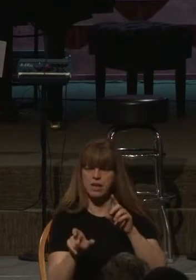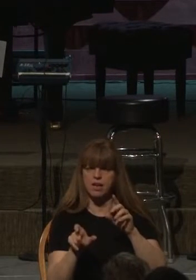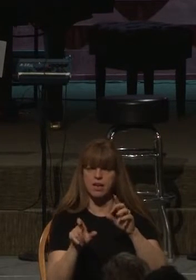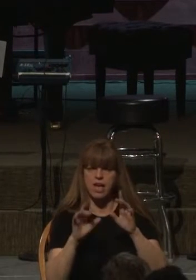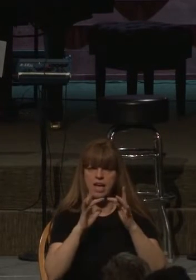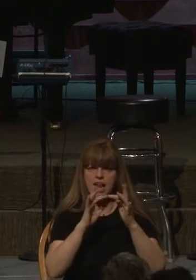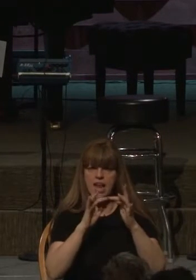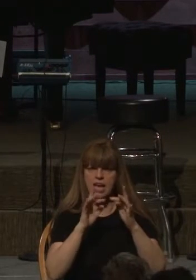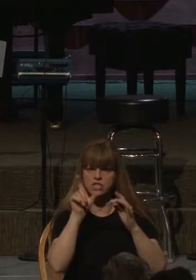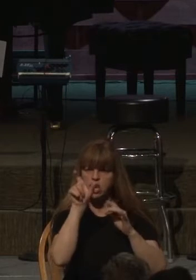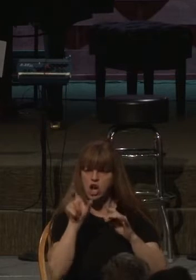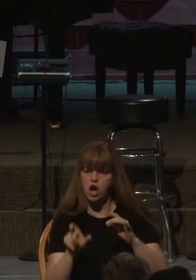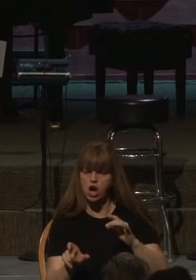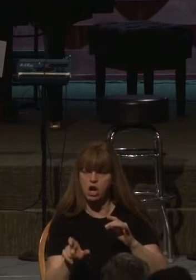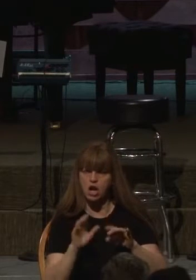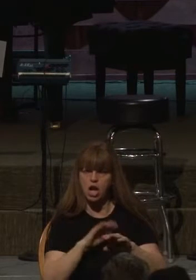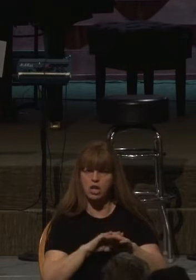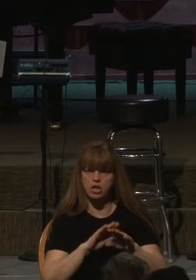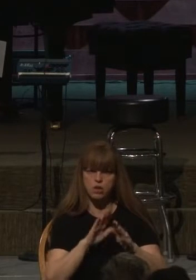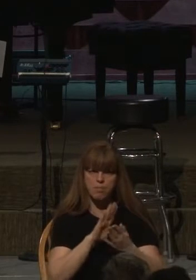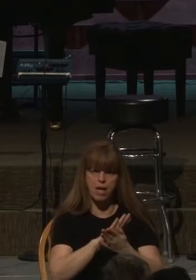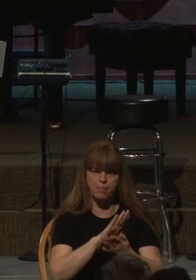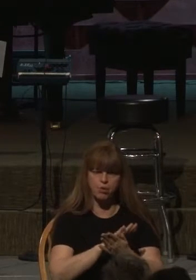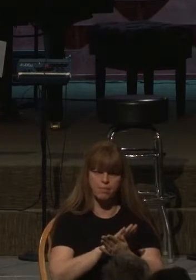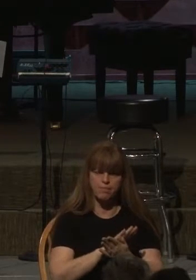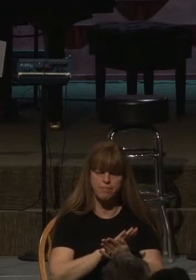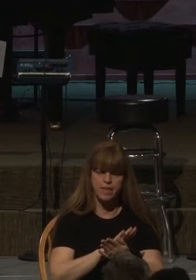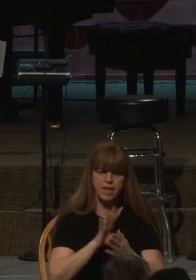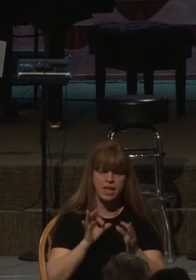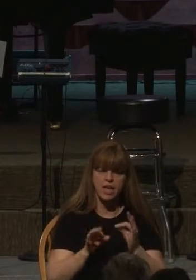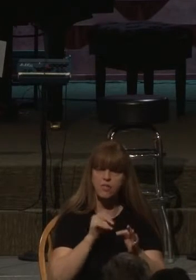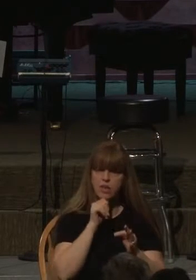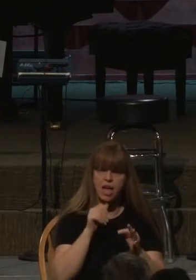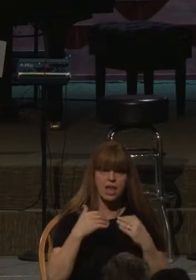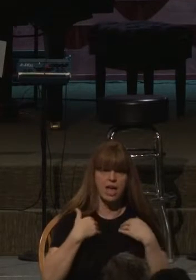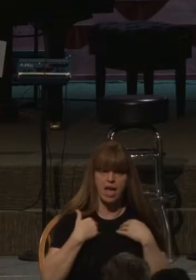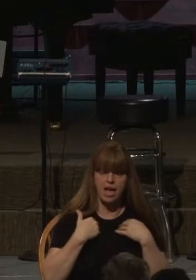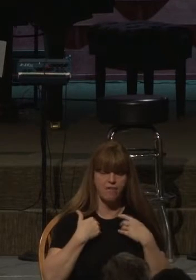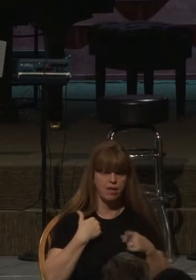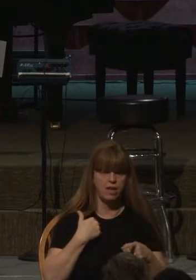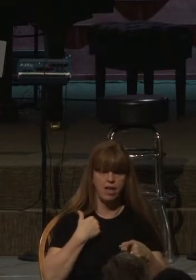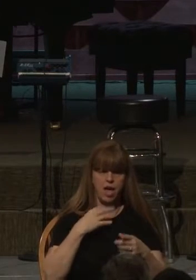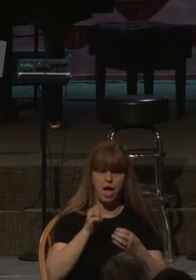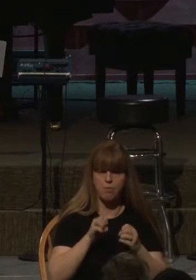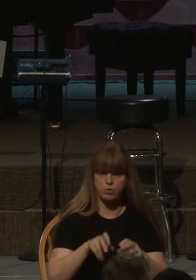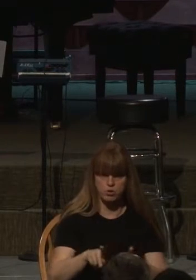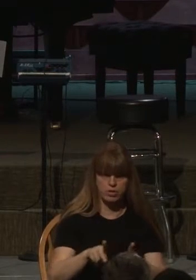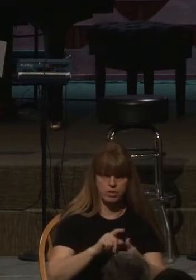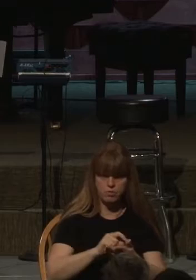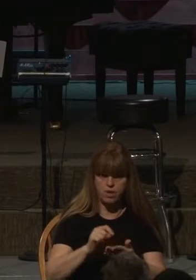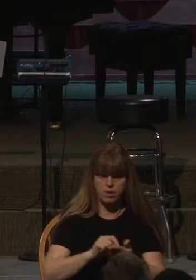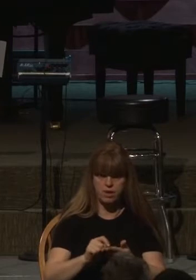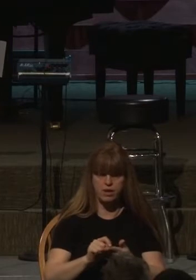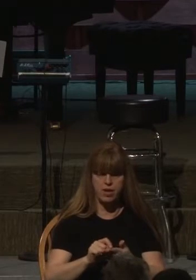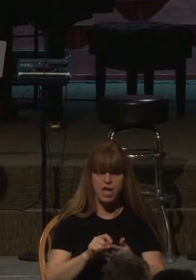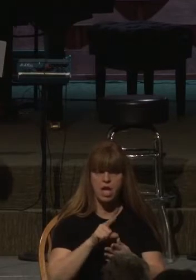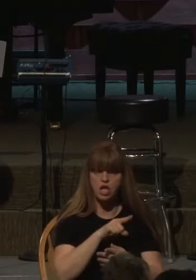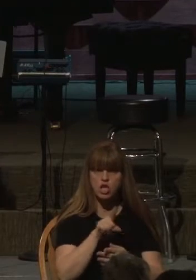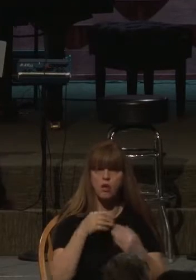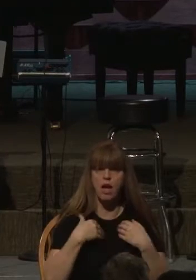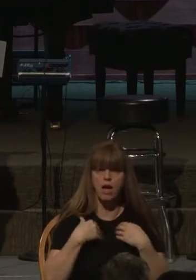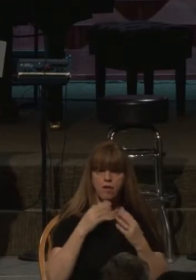That perforated thing on your bulletin, if you didn't get the opportunity to fill that out before the offering plates went by, and you have a